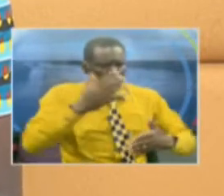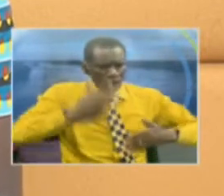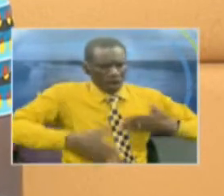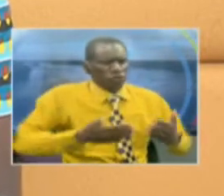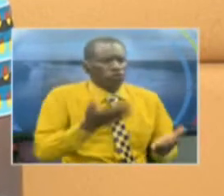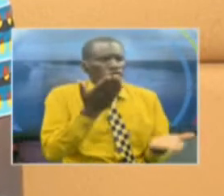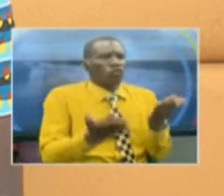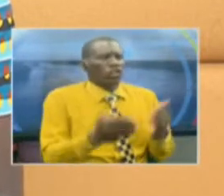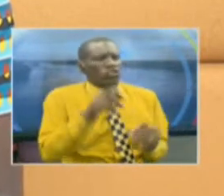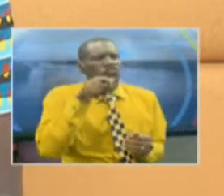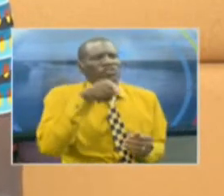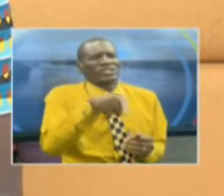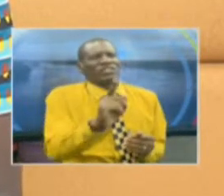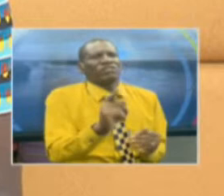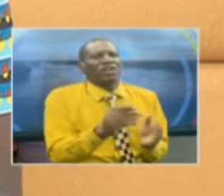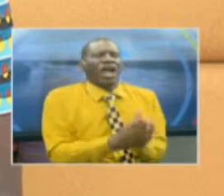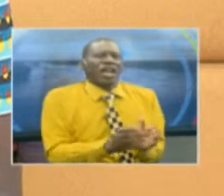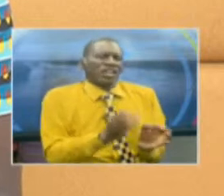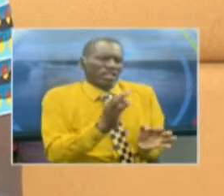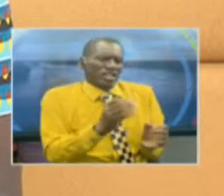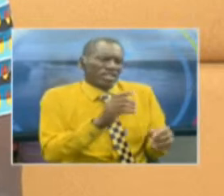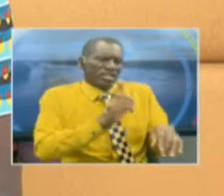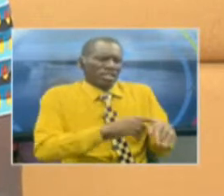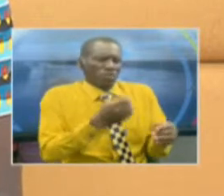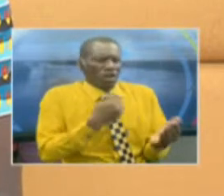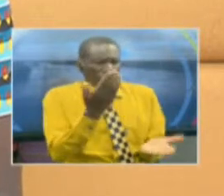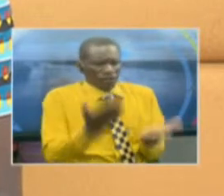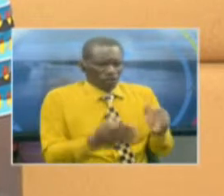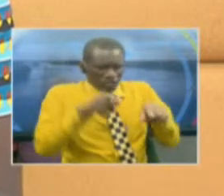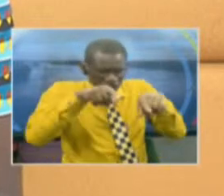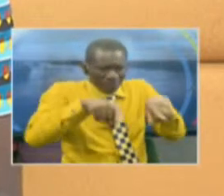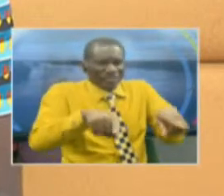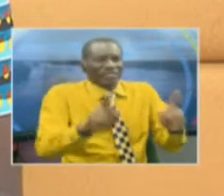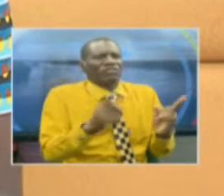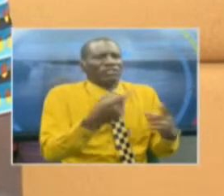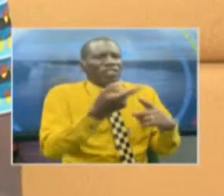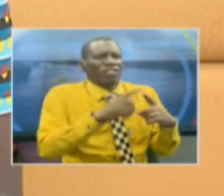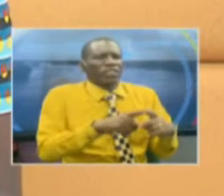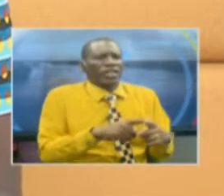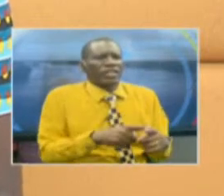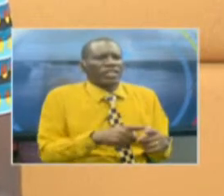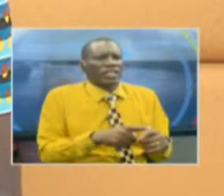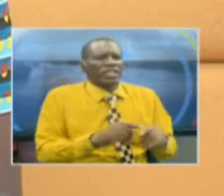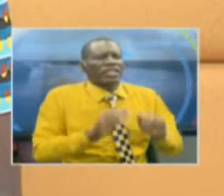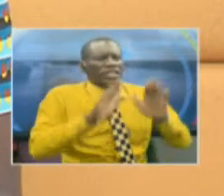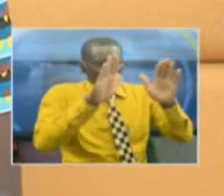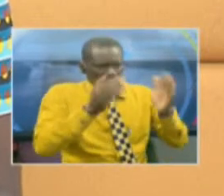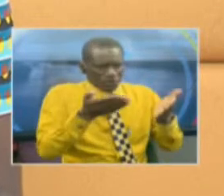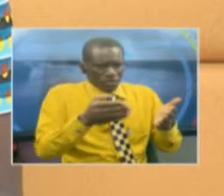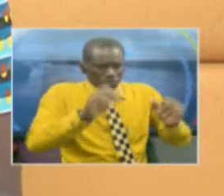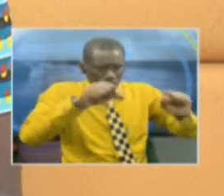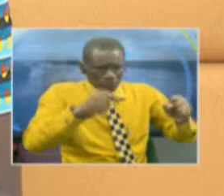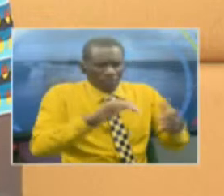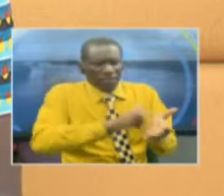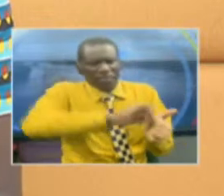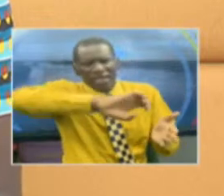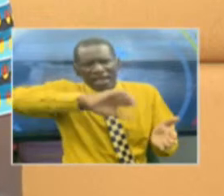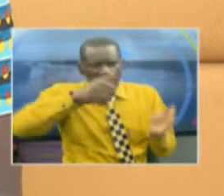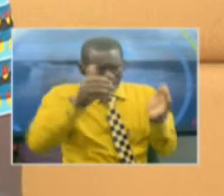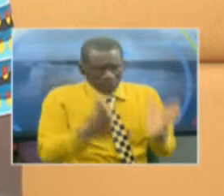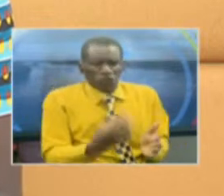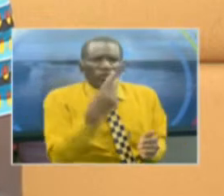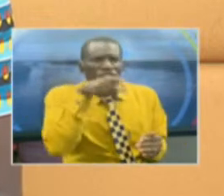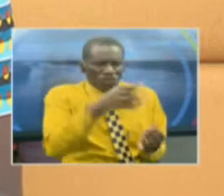value you. And once you have put value in you, then it is highly likely that the other person will see your